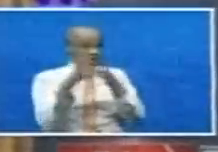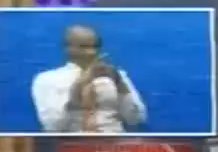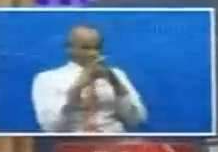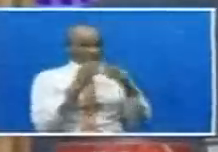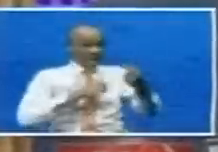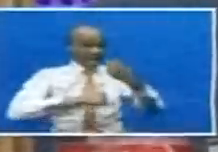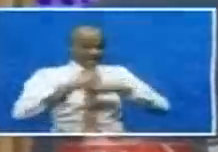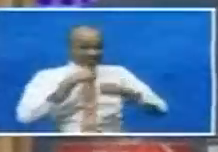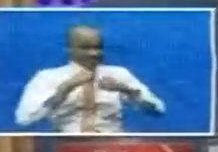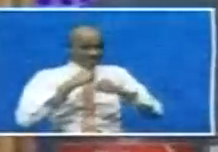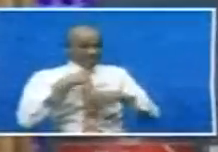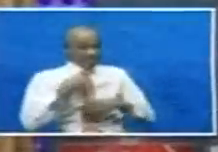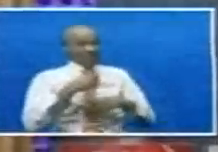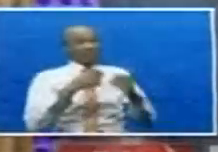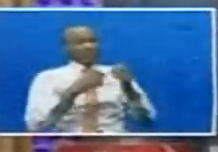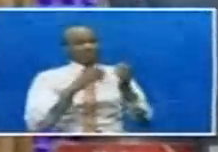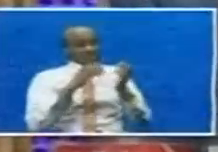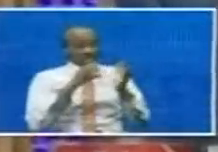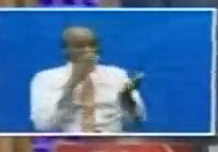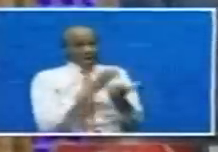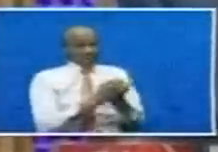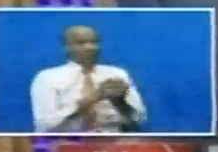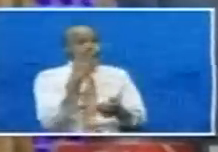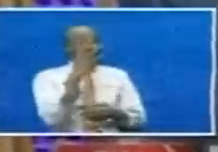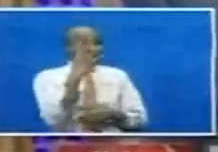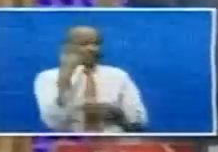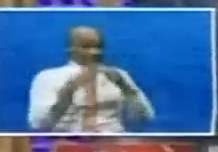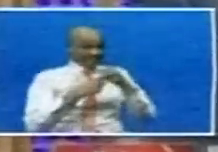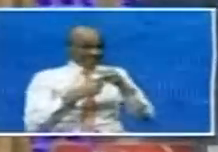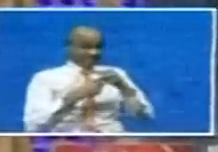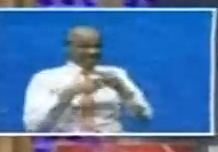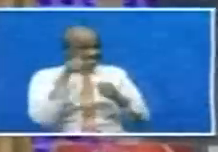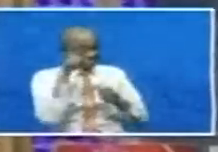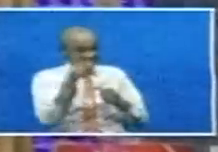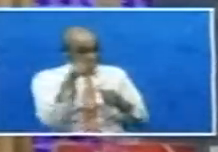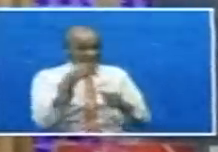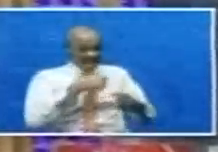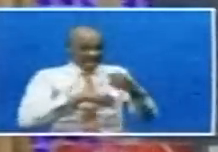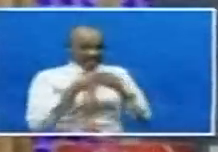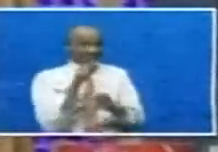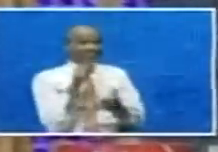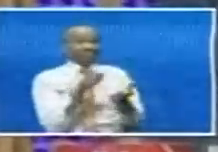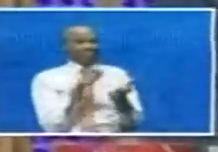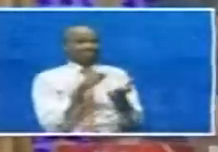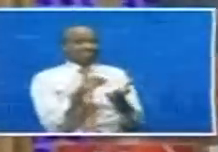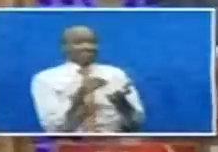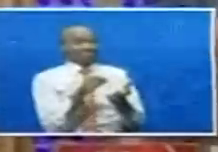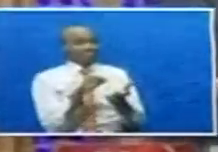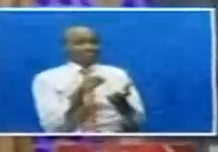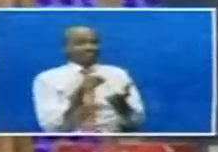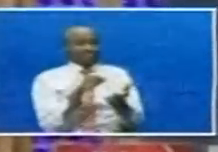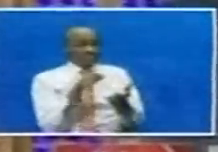Act, CAP 446. That act, it has not been repealed. It is the